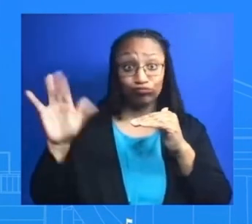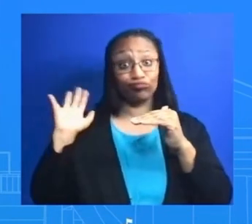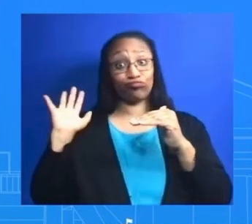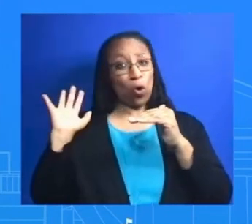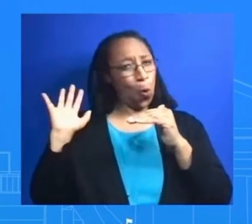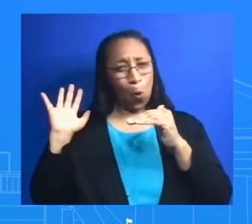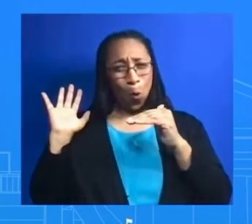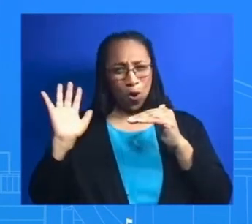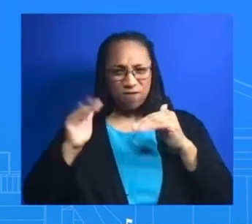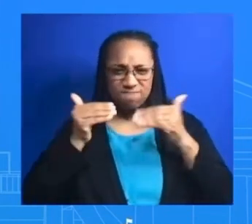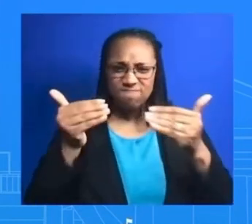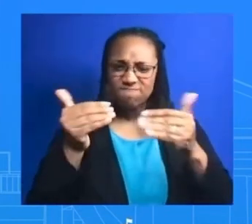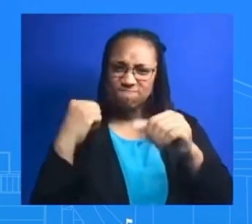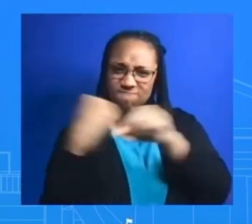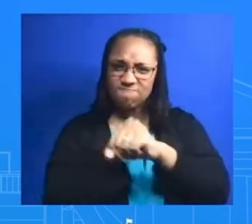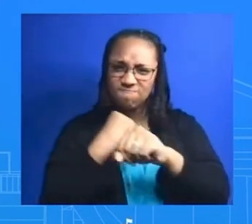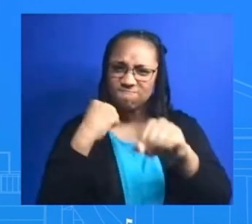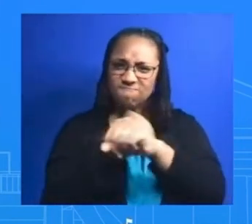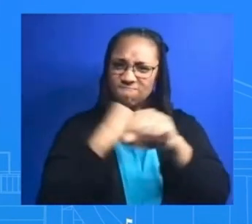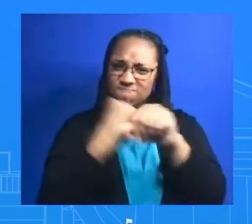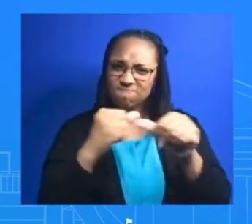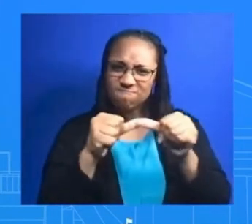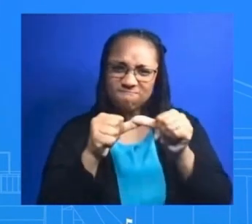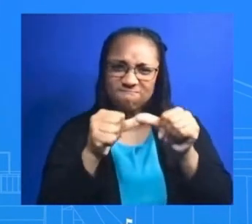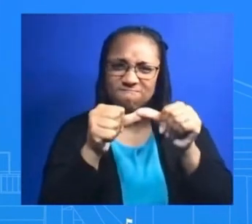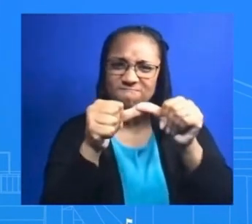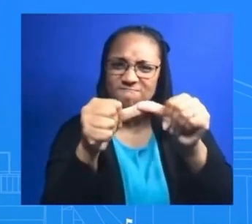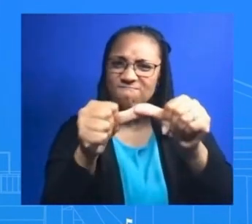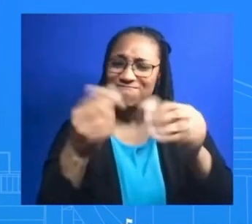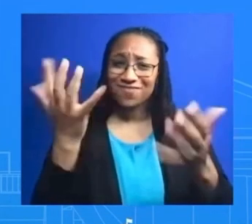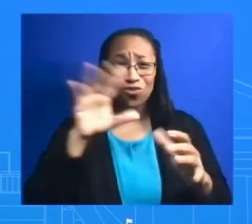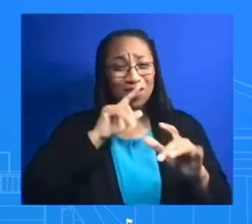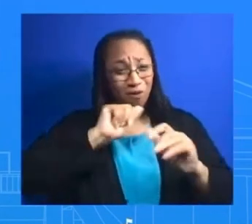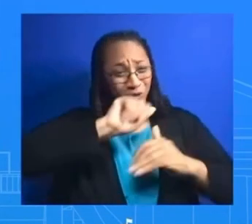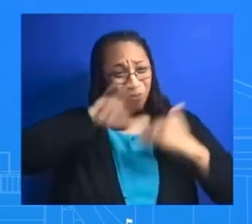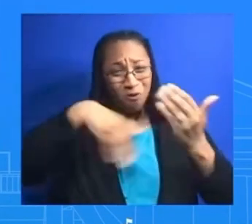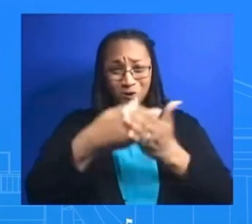to affordable pathways to college and career. Thank you.